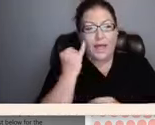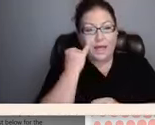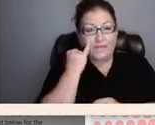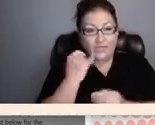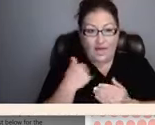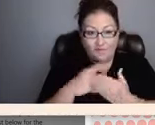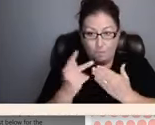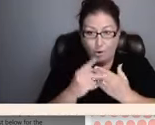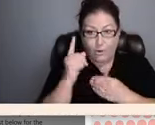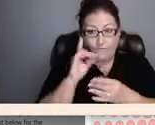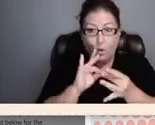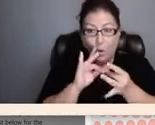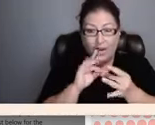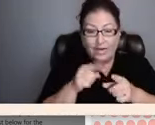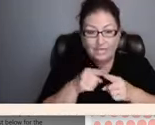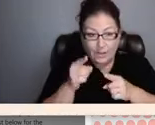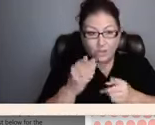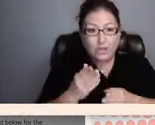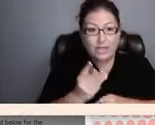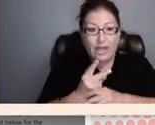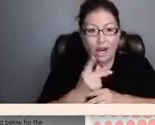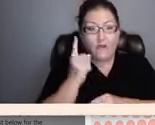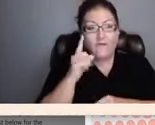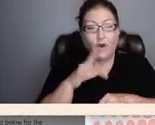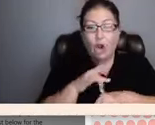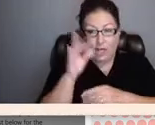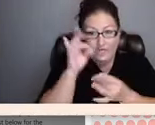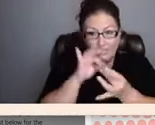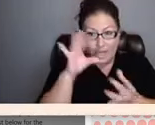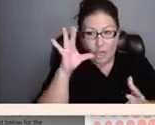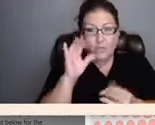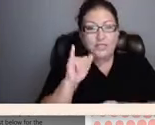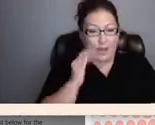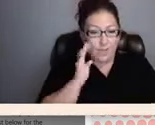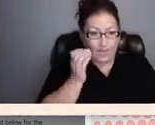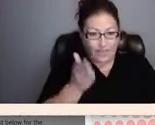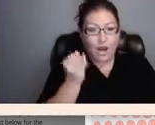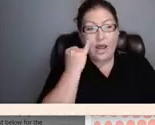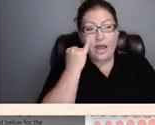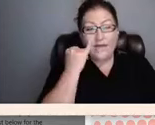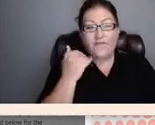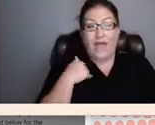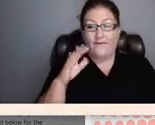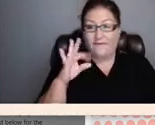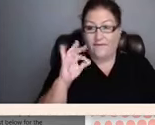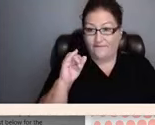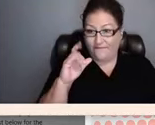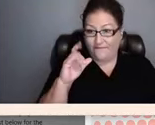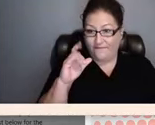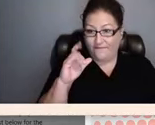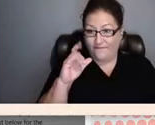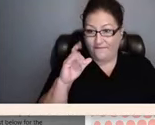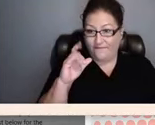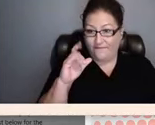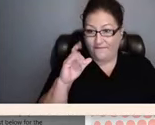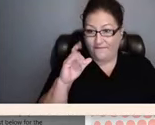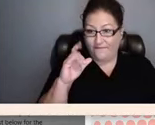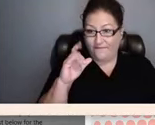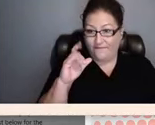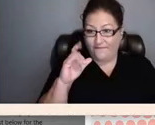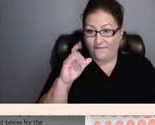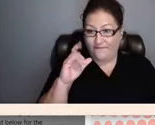coordinated specialty care for early psychosis, that will be there. If there's a FACT team, that will be there. The mobile response, because